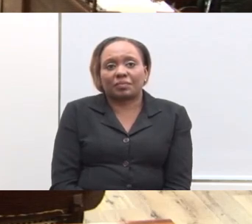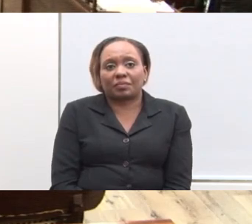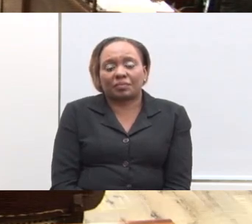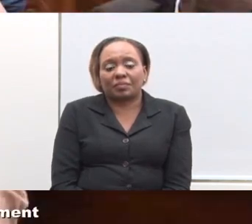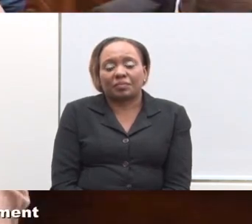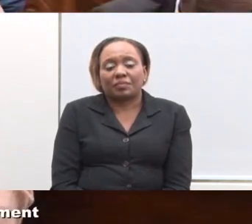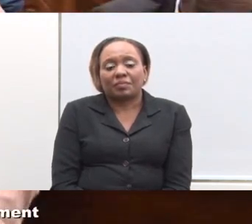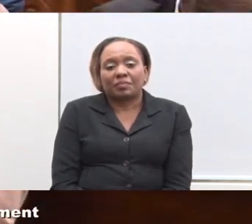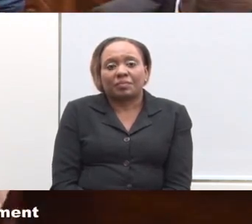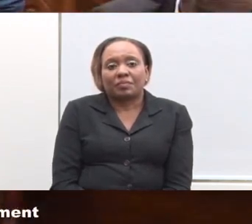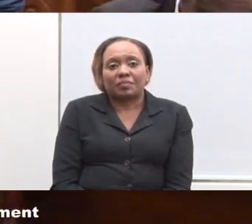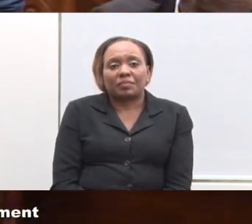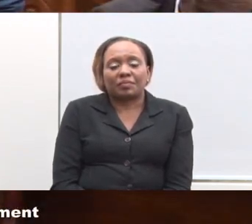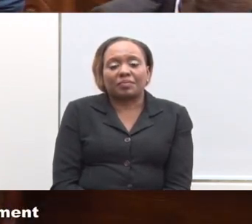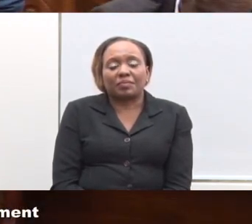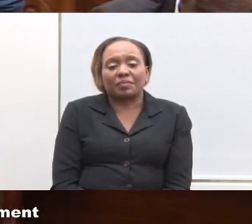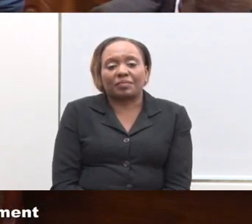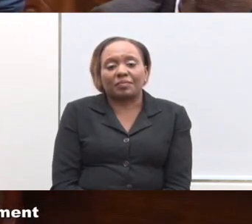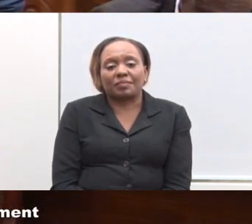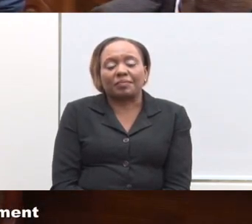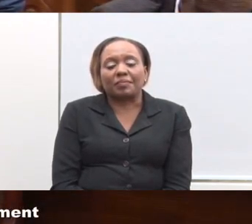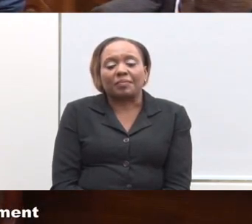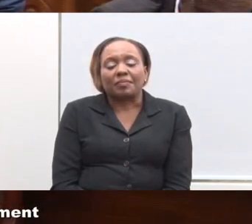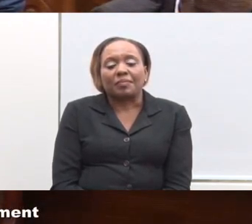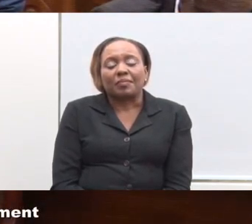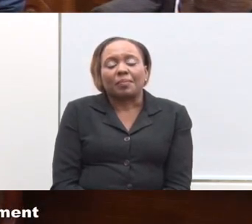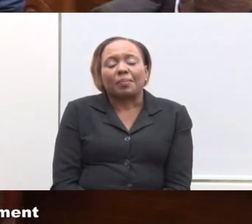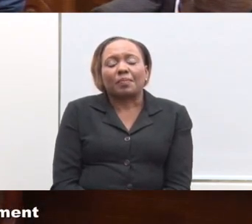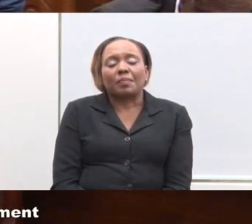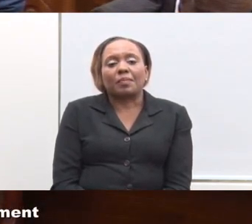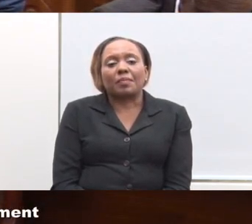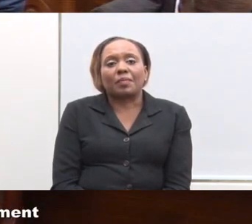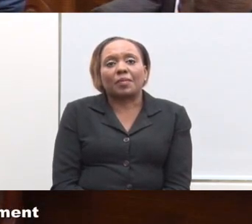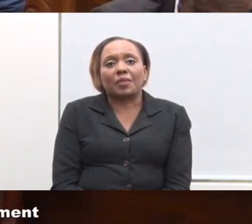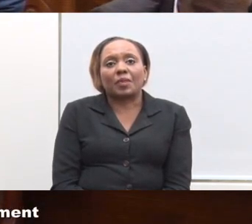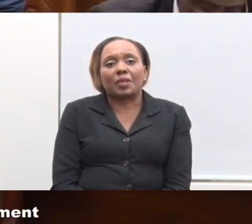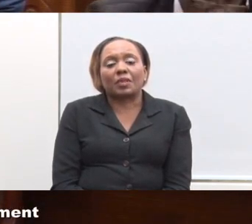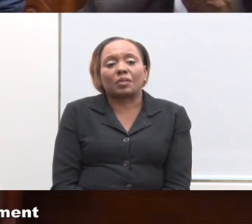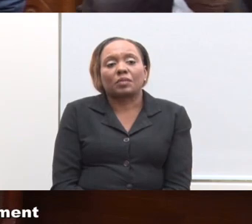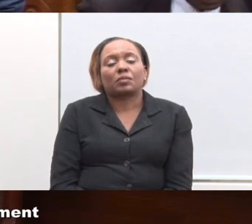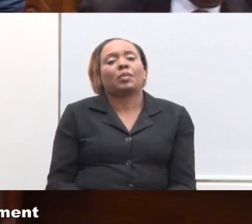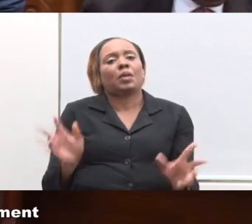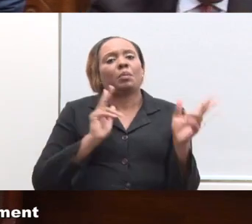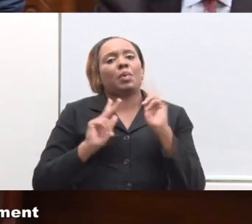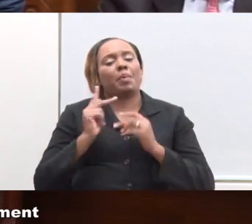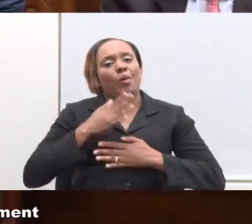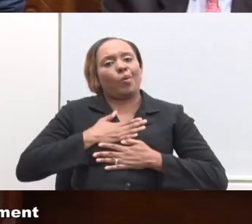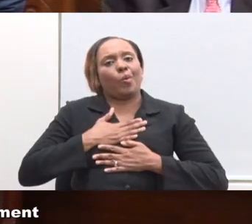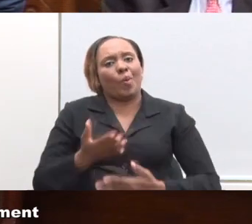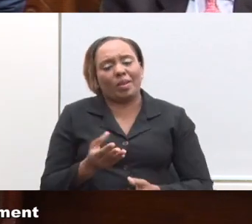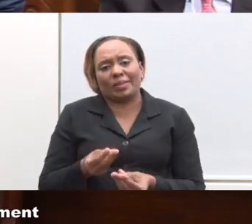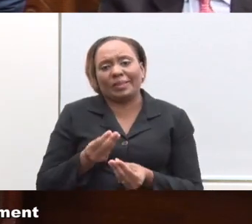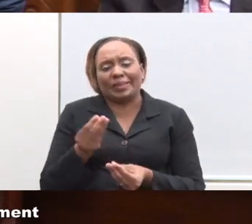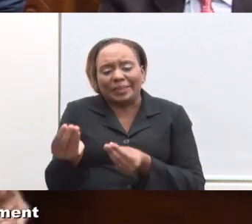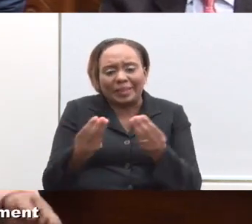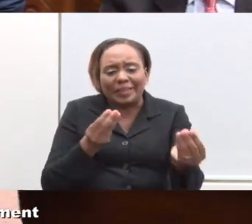And may I say that the mood of charity is very much out there. I really